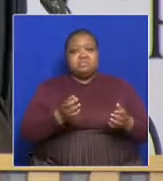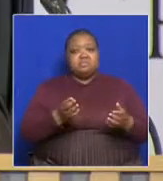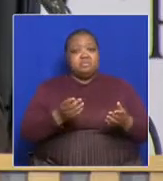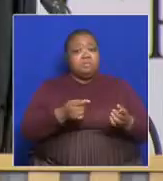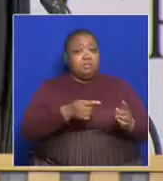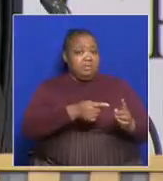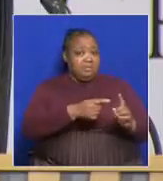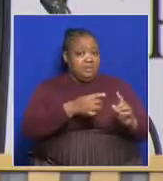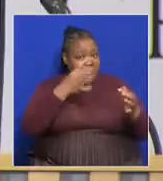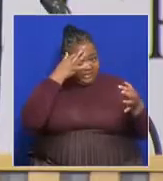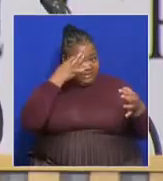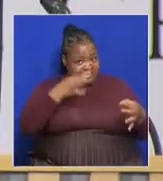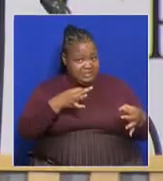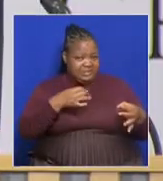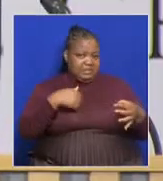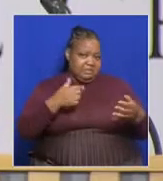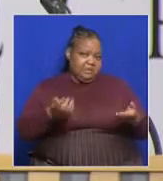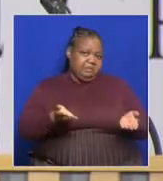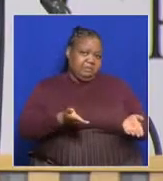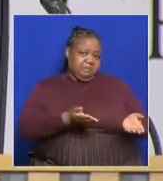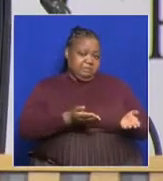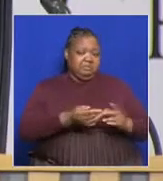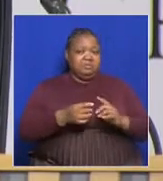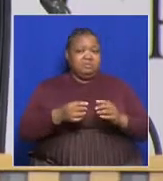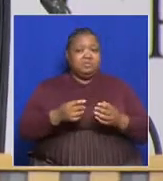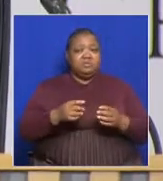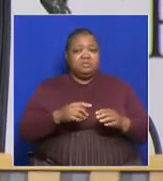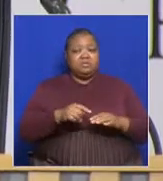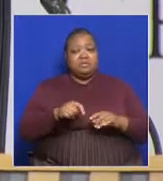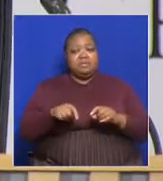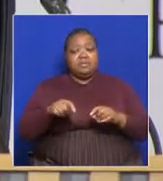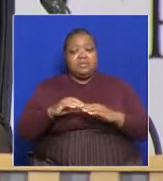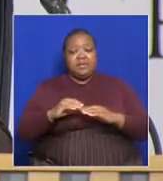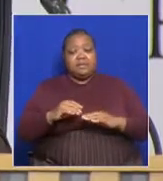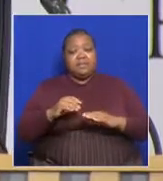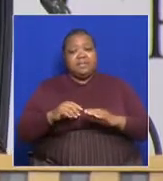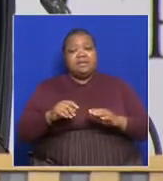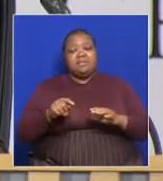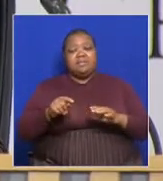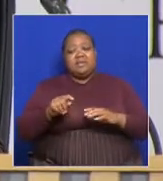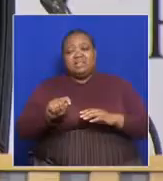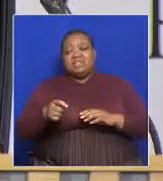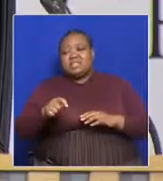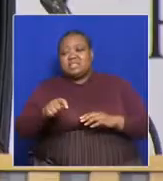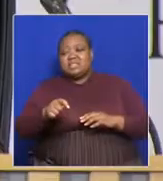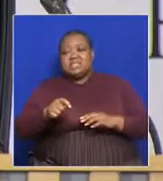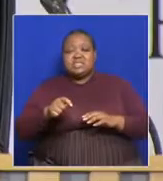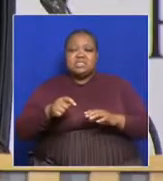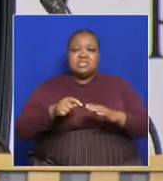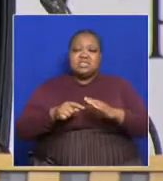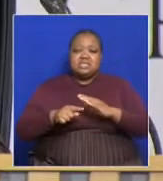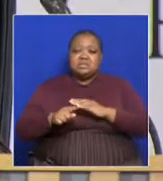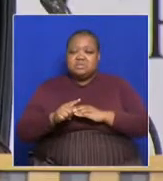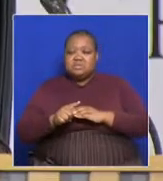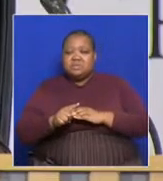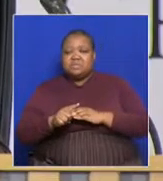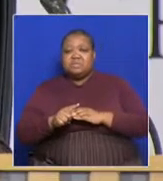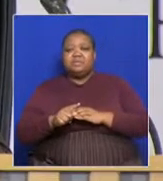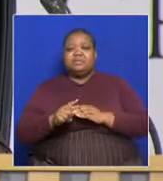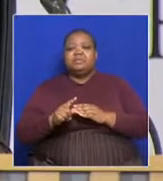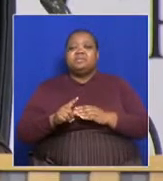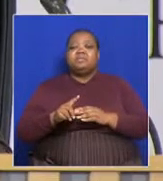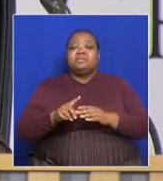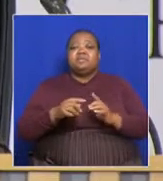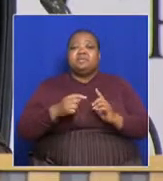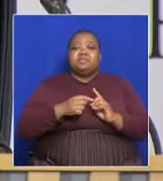movement of members in and out of the safe and changing of keys. During that period, it was Warrant Officer Mpangase who was the